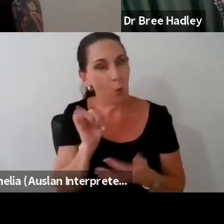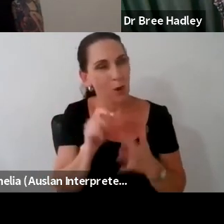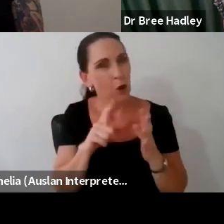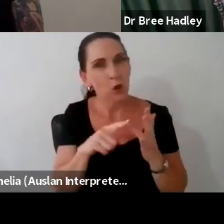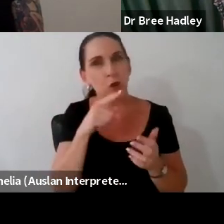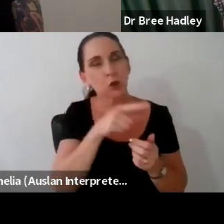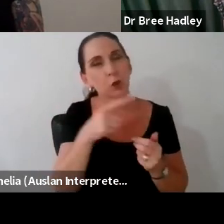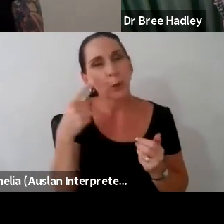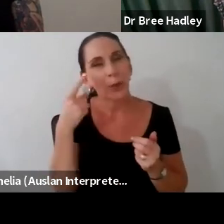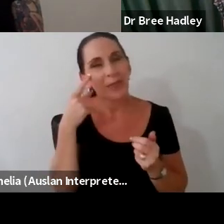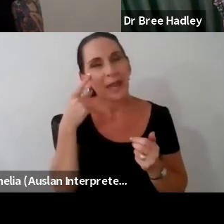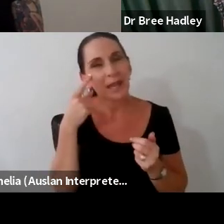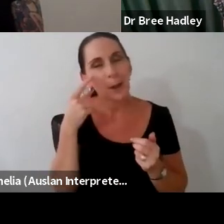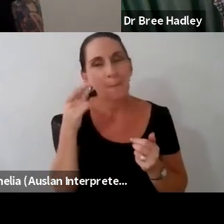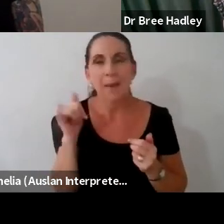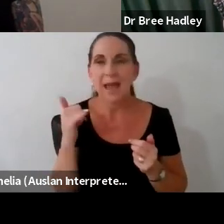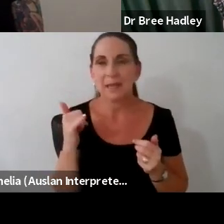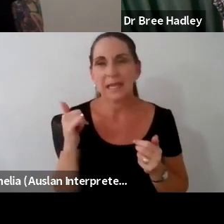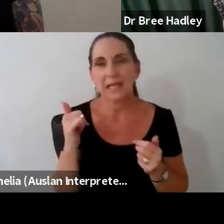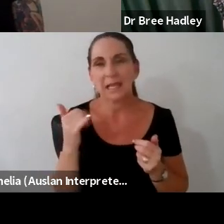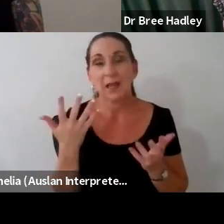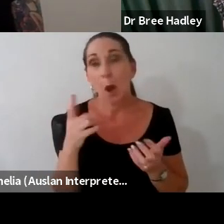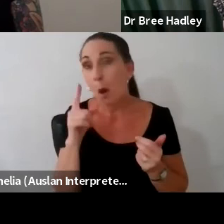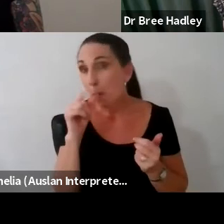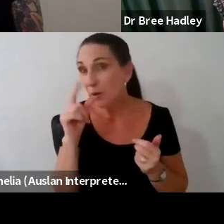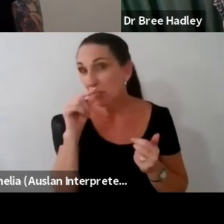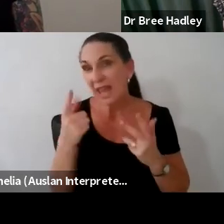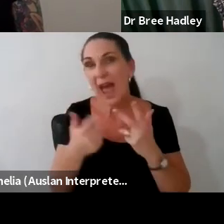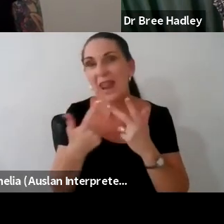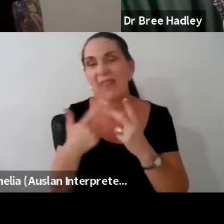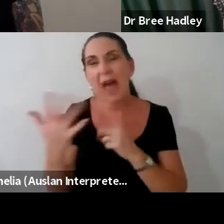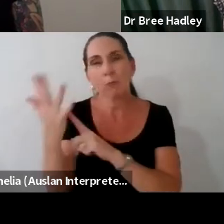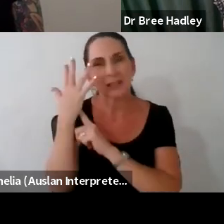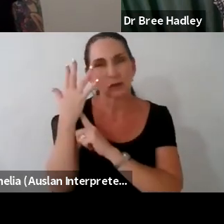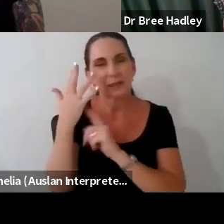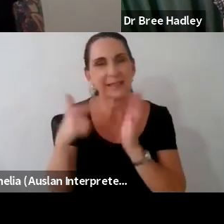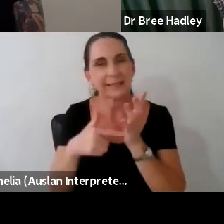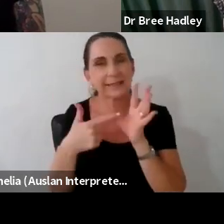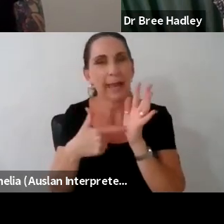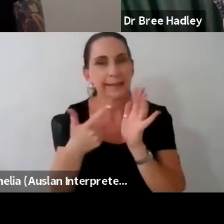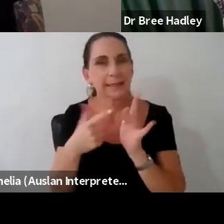do you think that it might be possibly another oppression tactic?